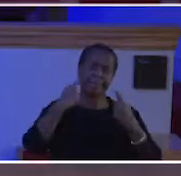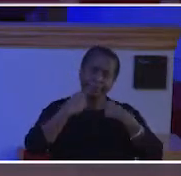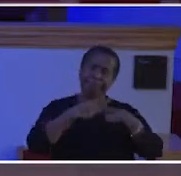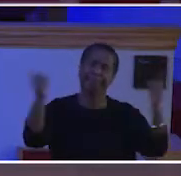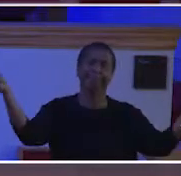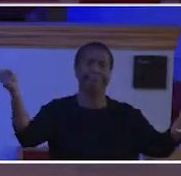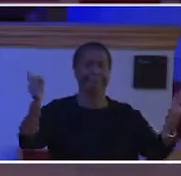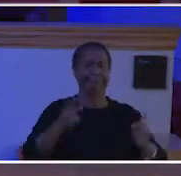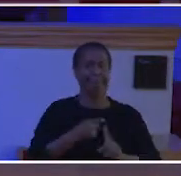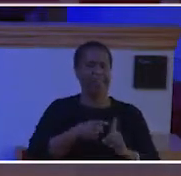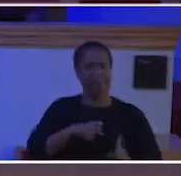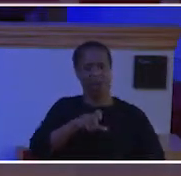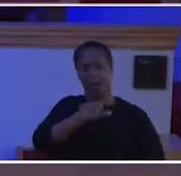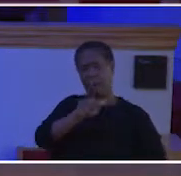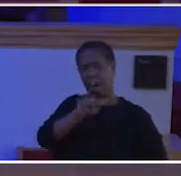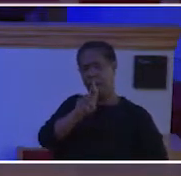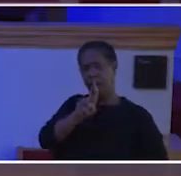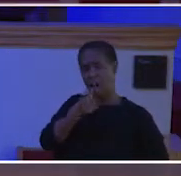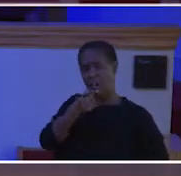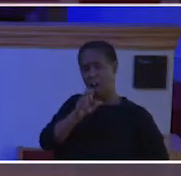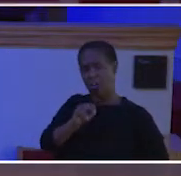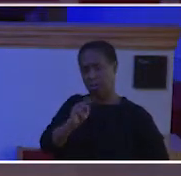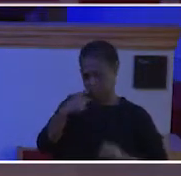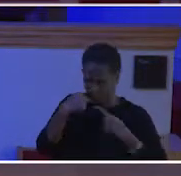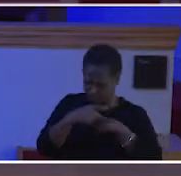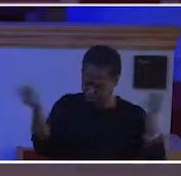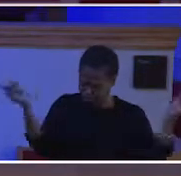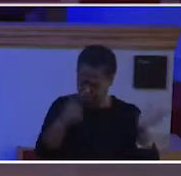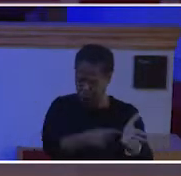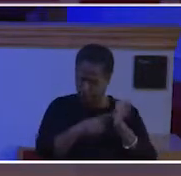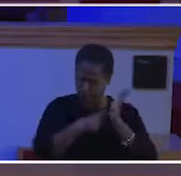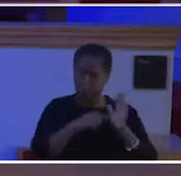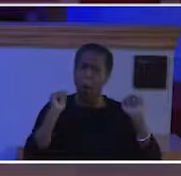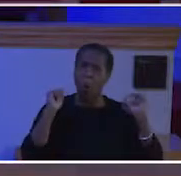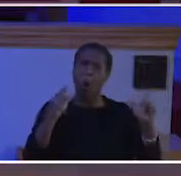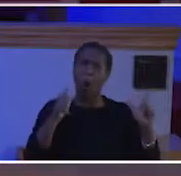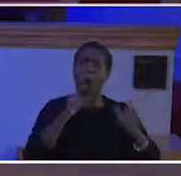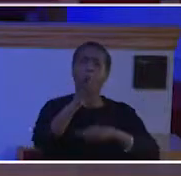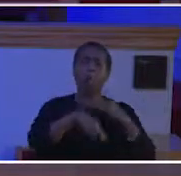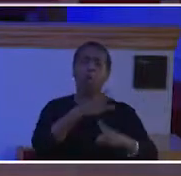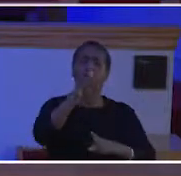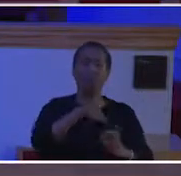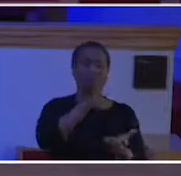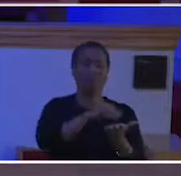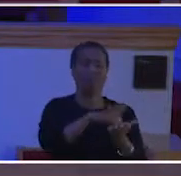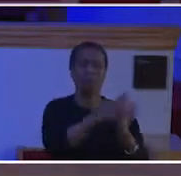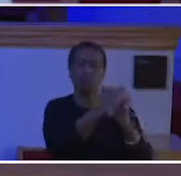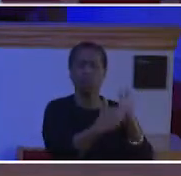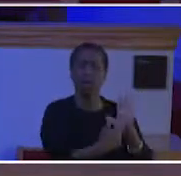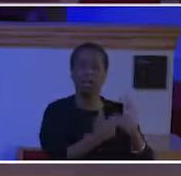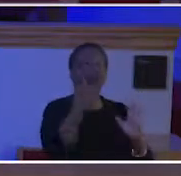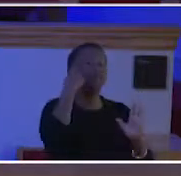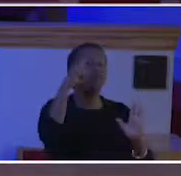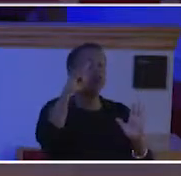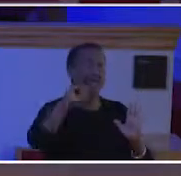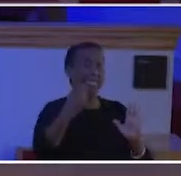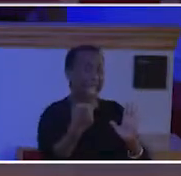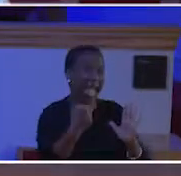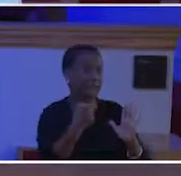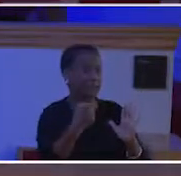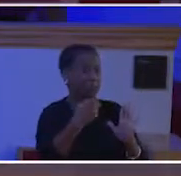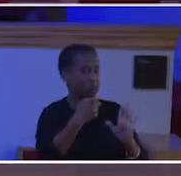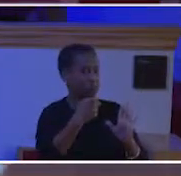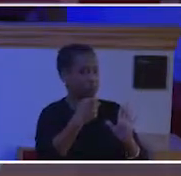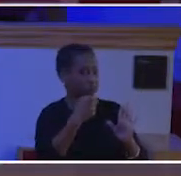Caesar Augustus that the whole world should be registered for taxation purposes. And so